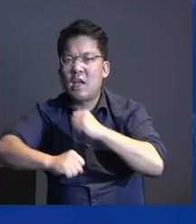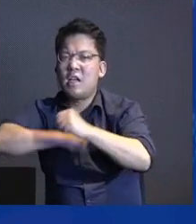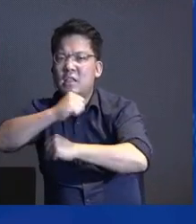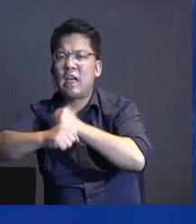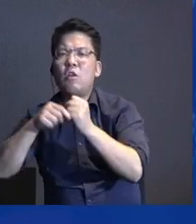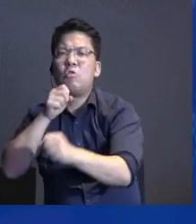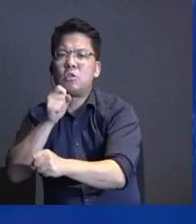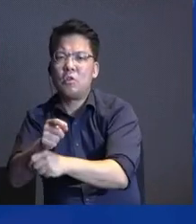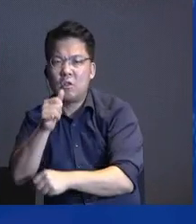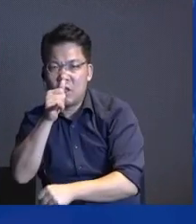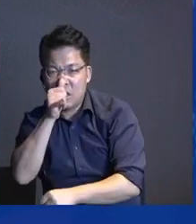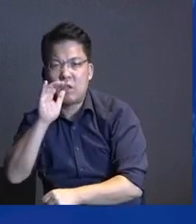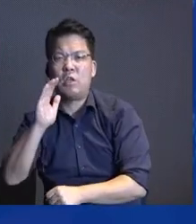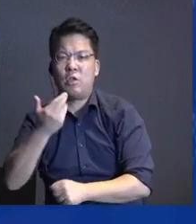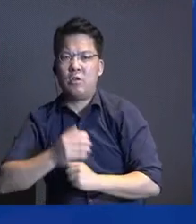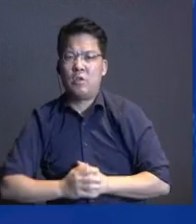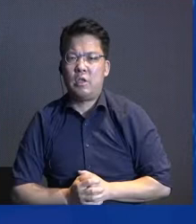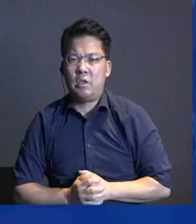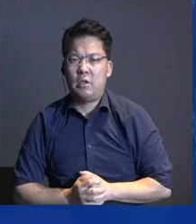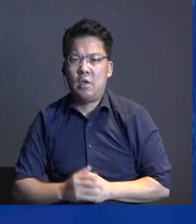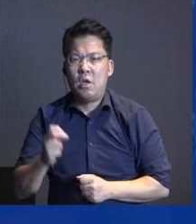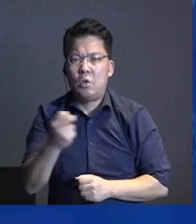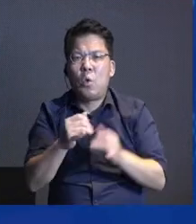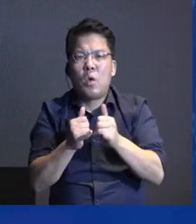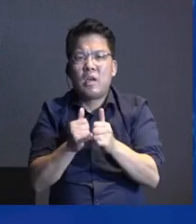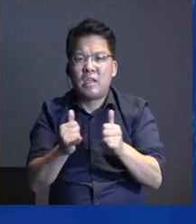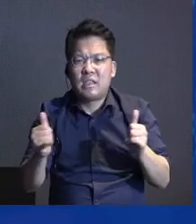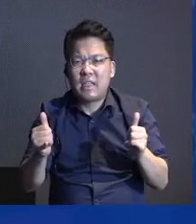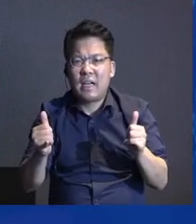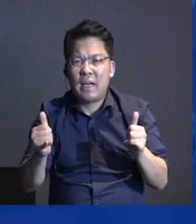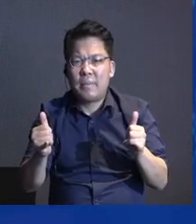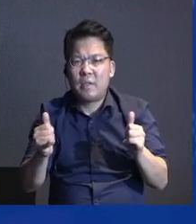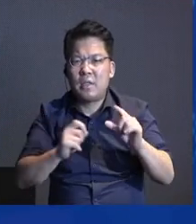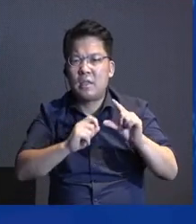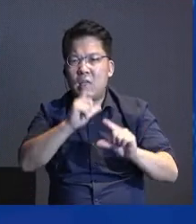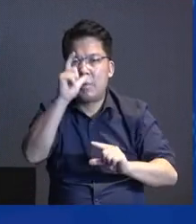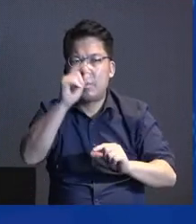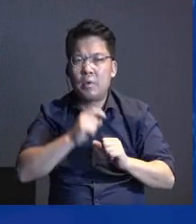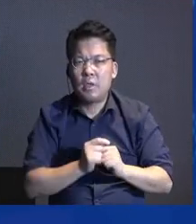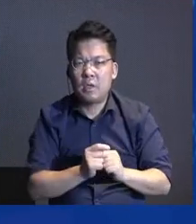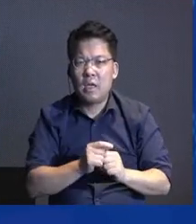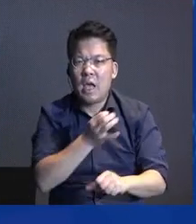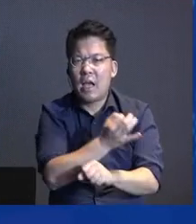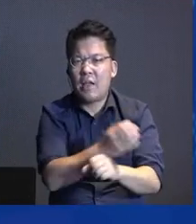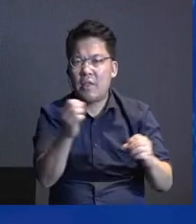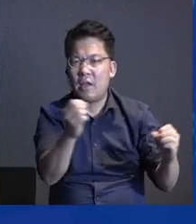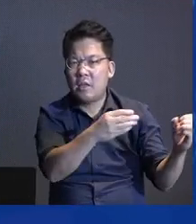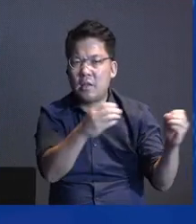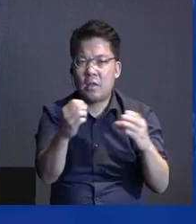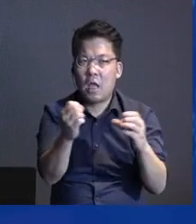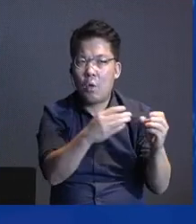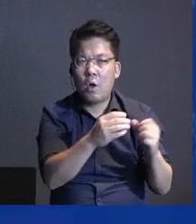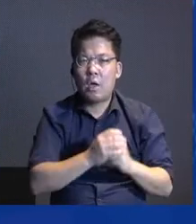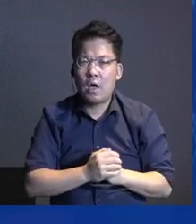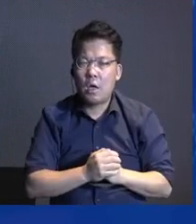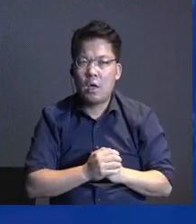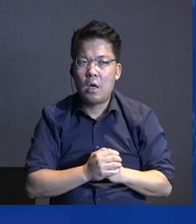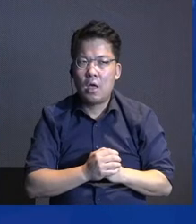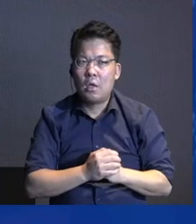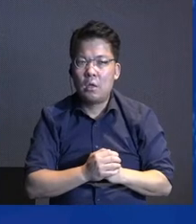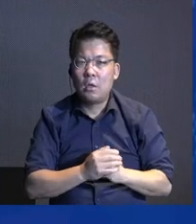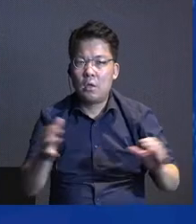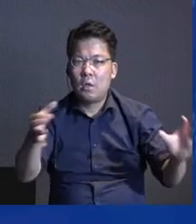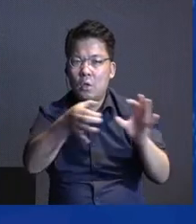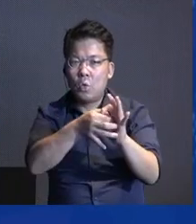People really connect via their stories, via their personal experiences. The groups kind